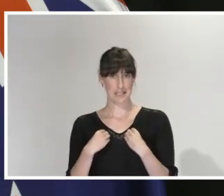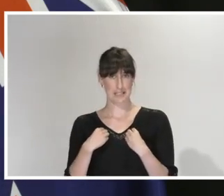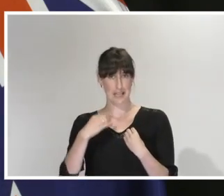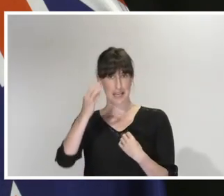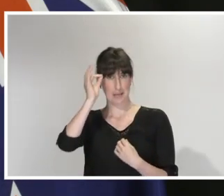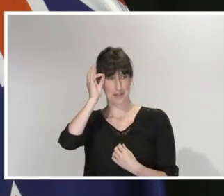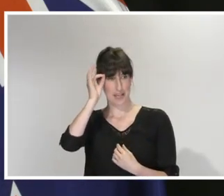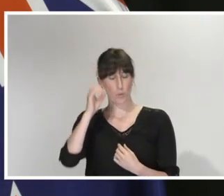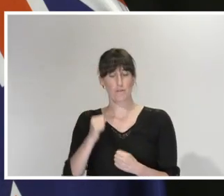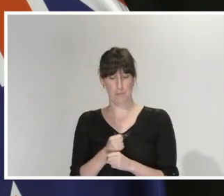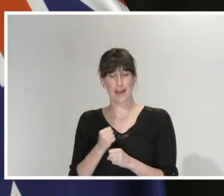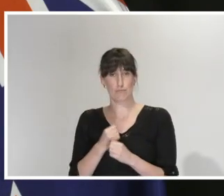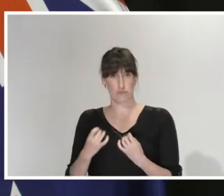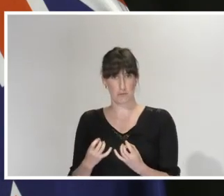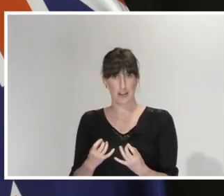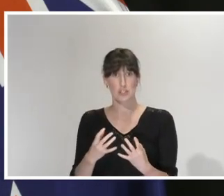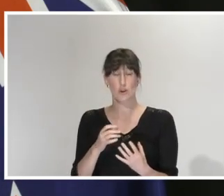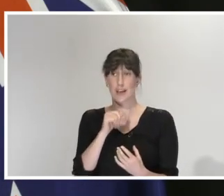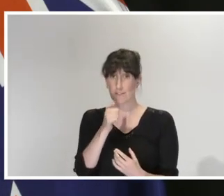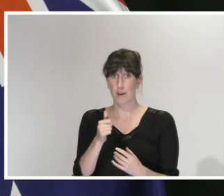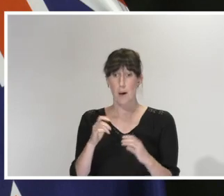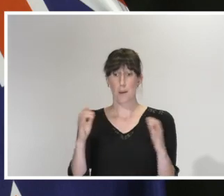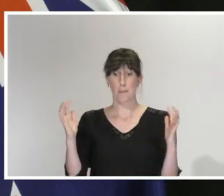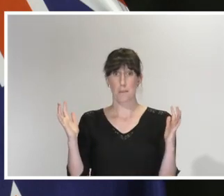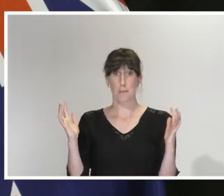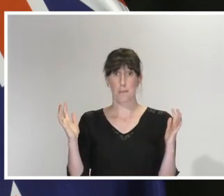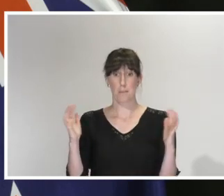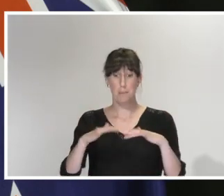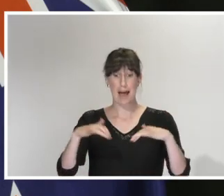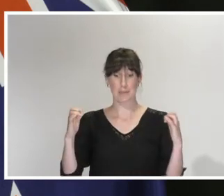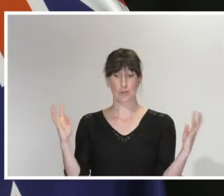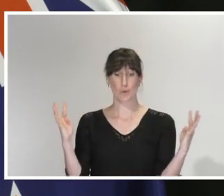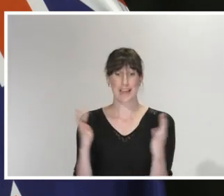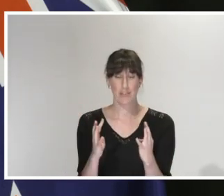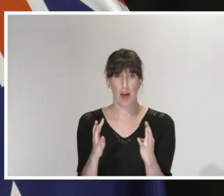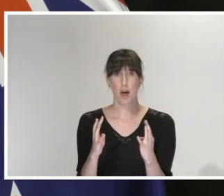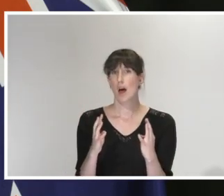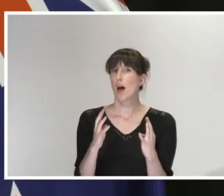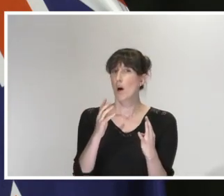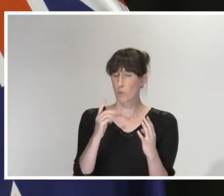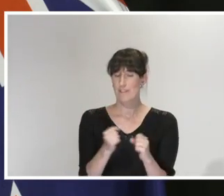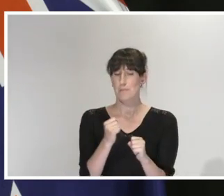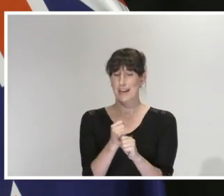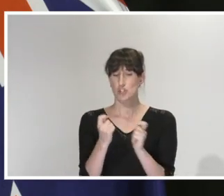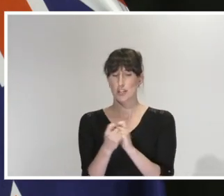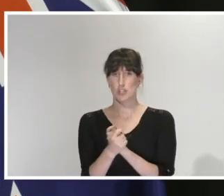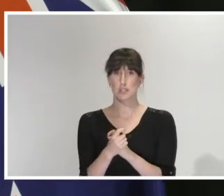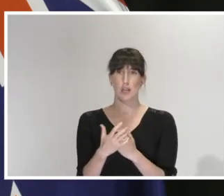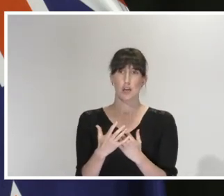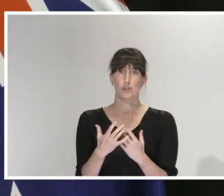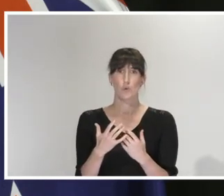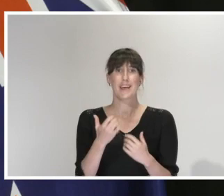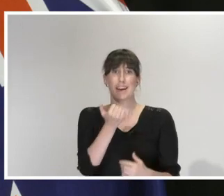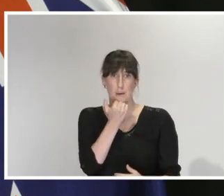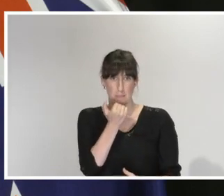make preparations for if Parliament needs to gather without a full muster of MPs. So if you ended up with 30 or 40 MPs in the